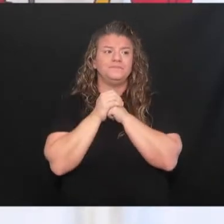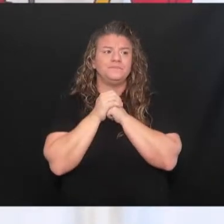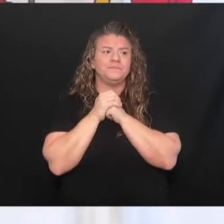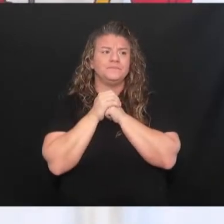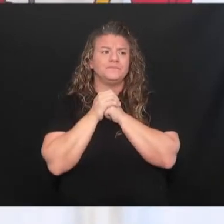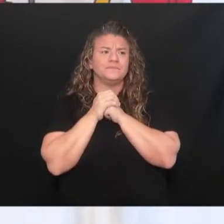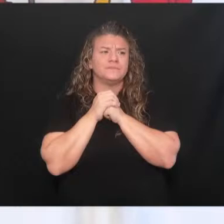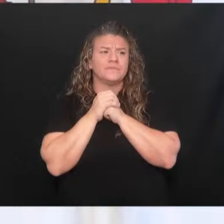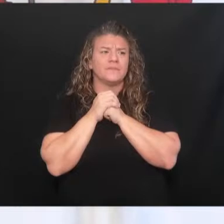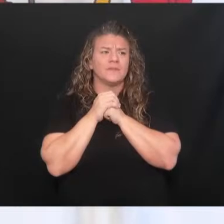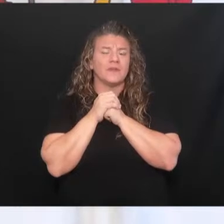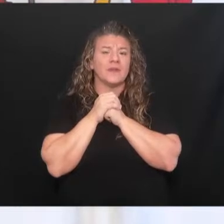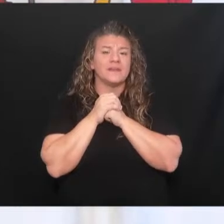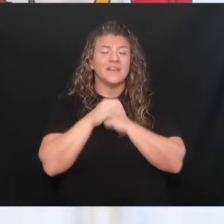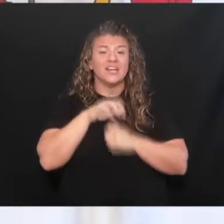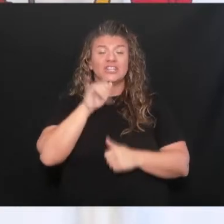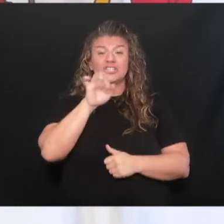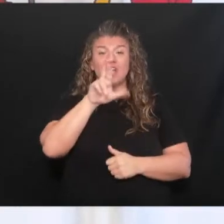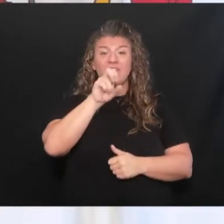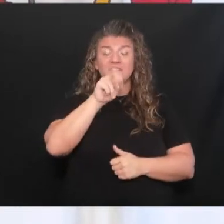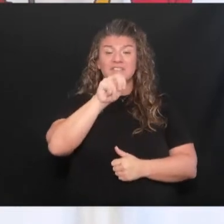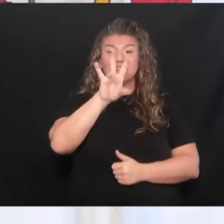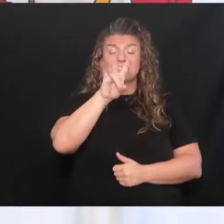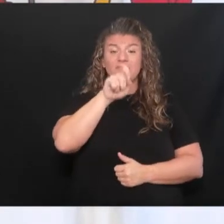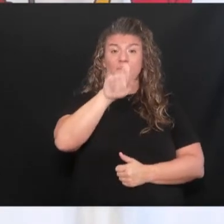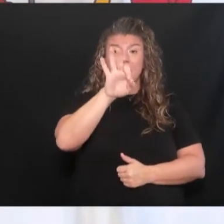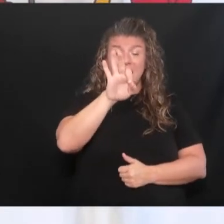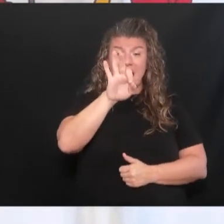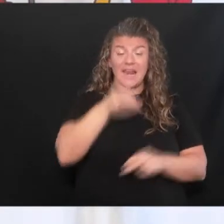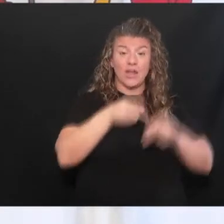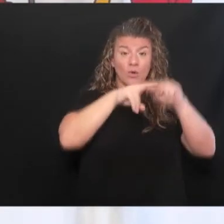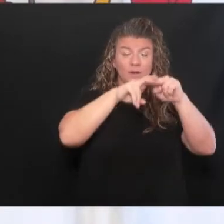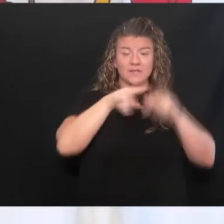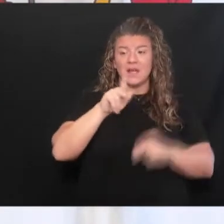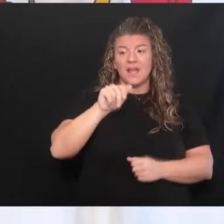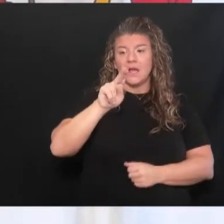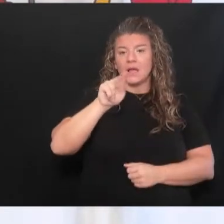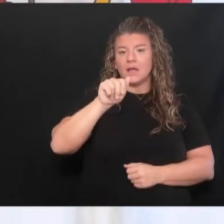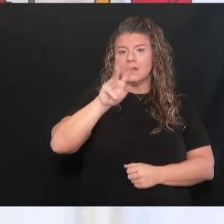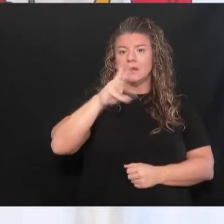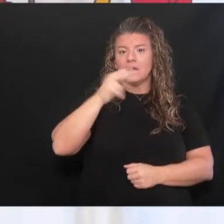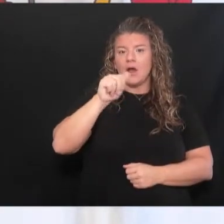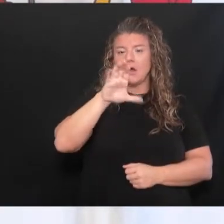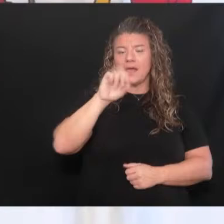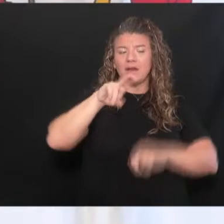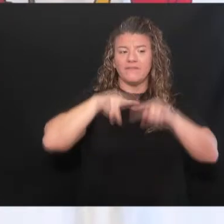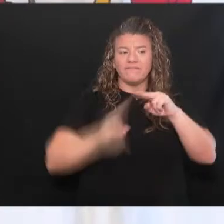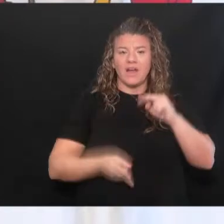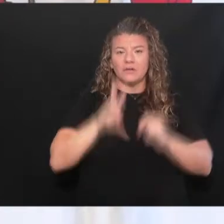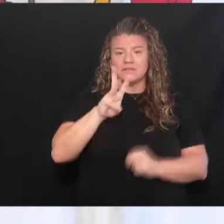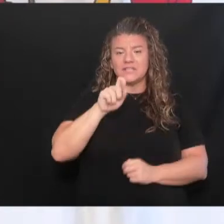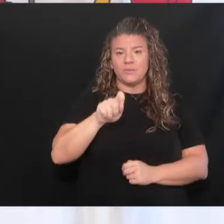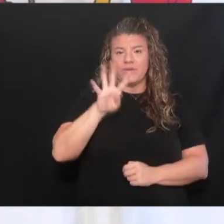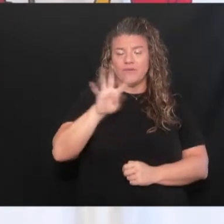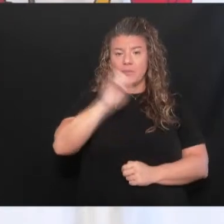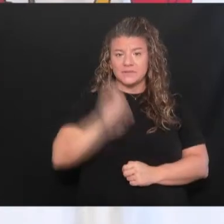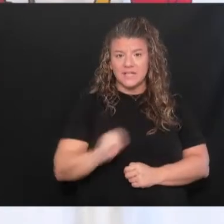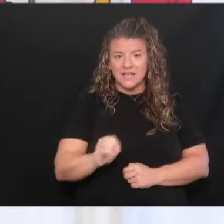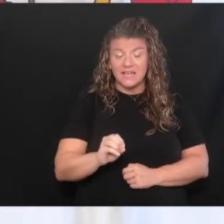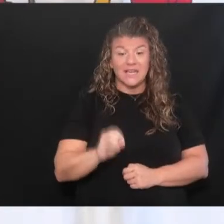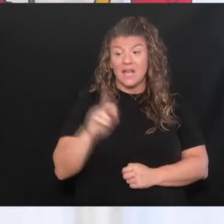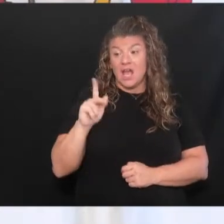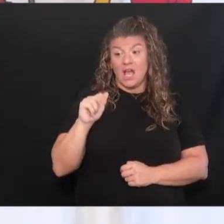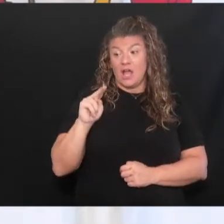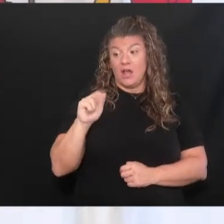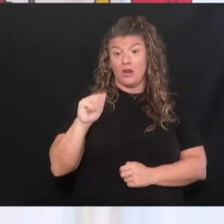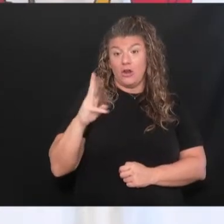Jefferson a 7.9% increase. Kanawha County fell 6.4%. Kanawha County is still our